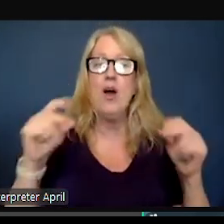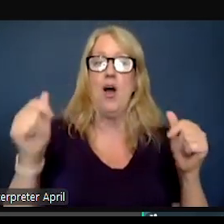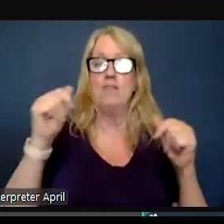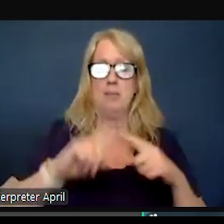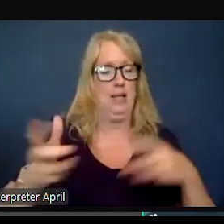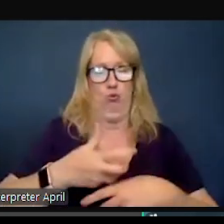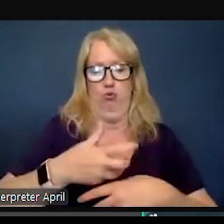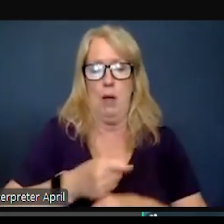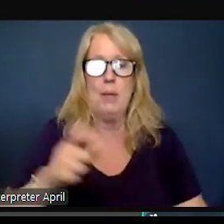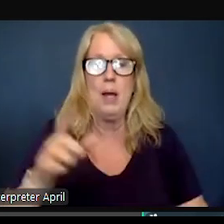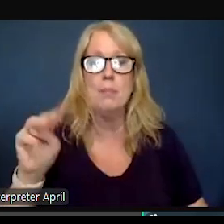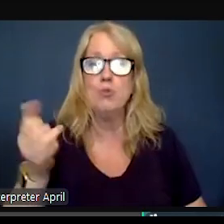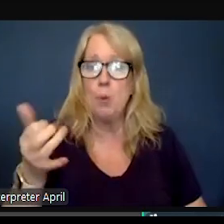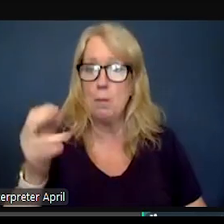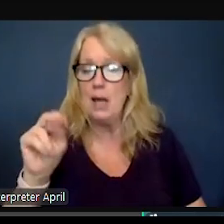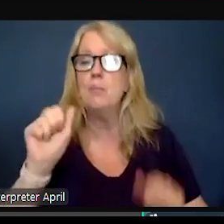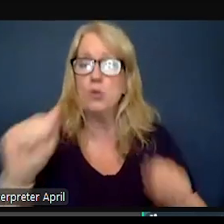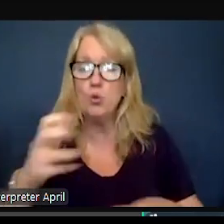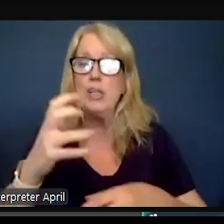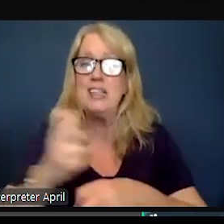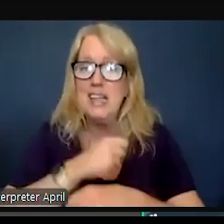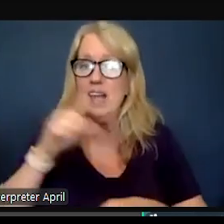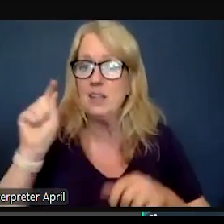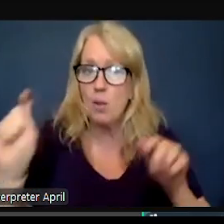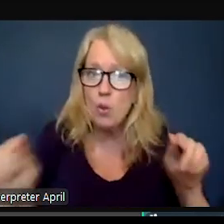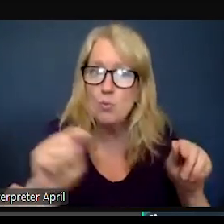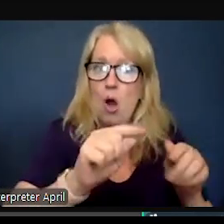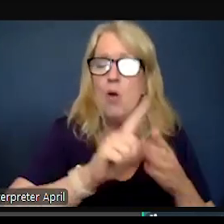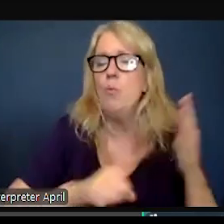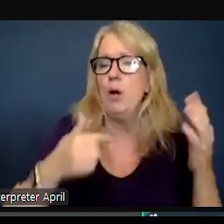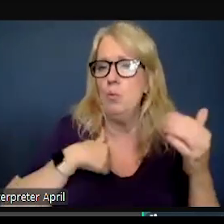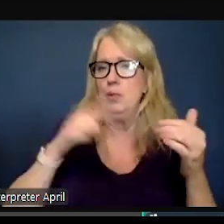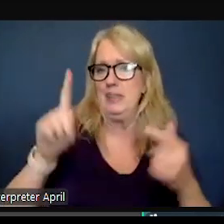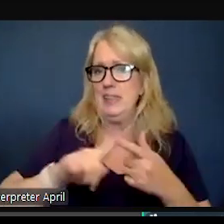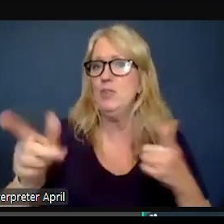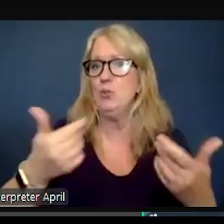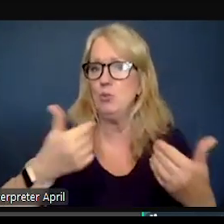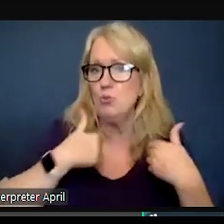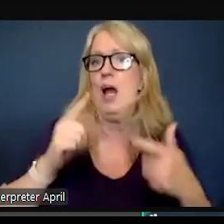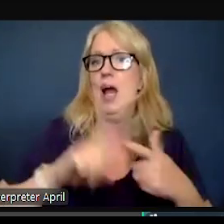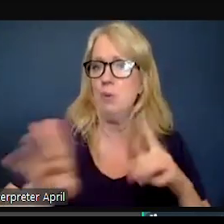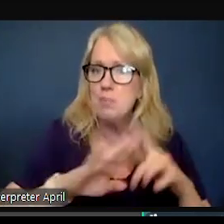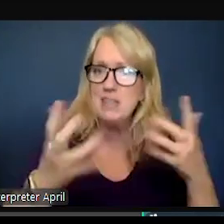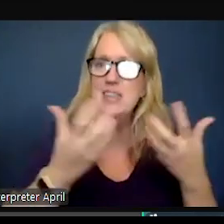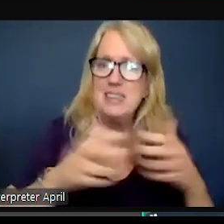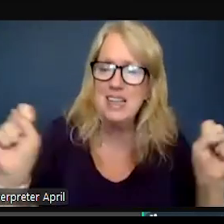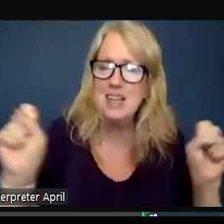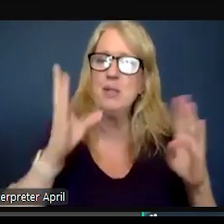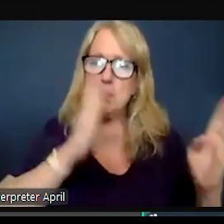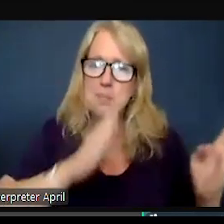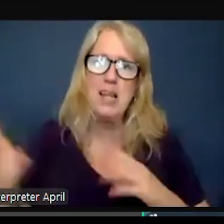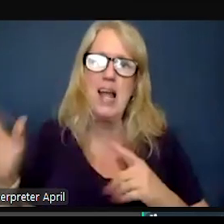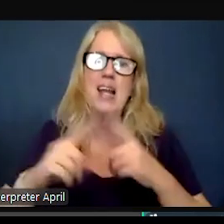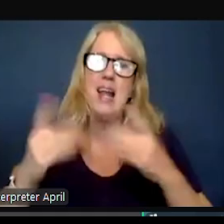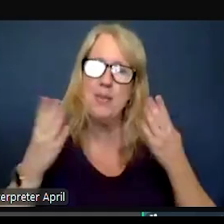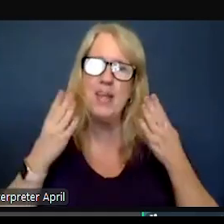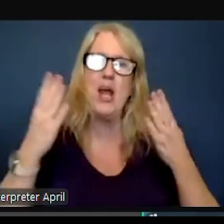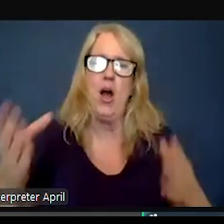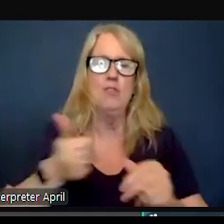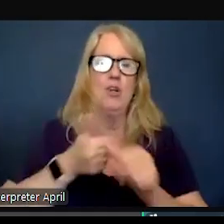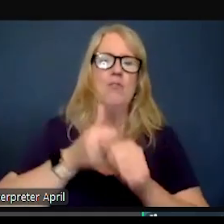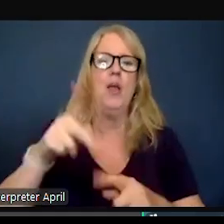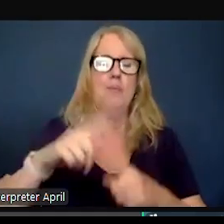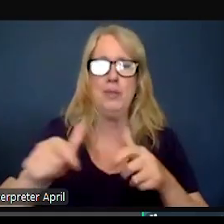up. And so Madison was able to get those pieces that we need in order to have a basic safety plan, and also offered that text